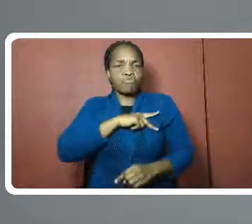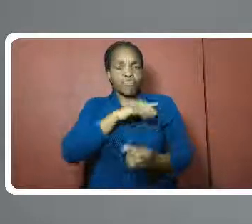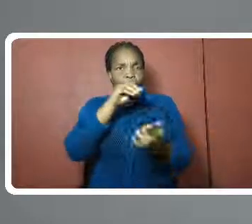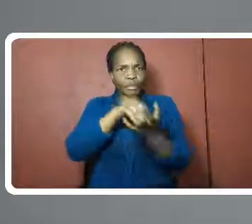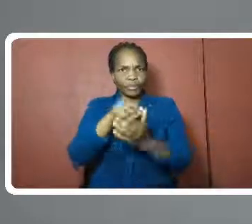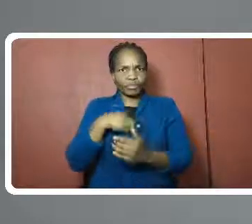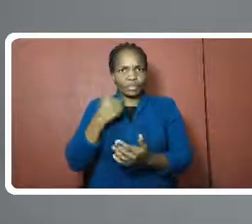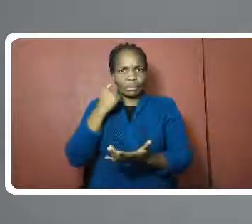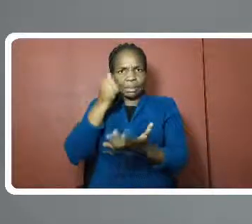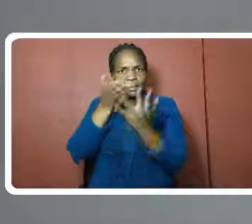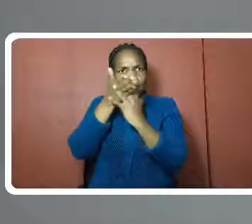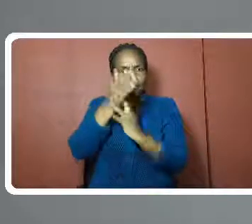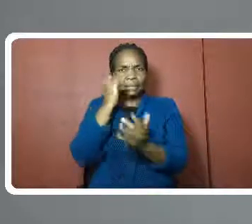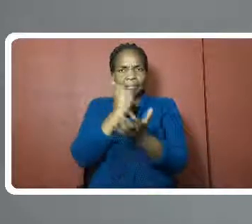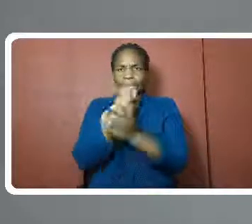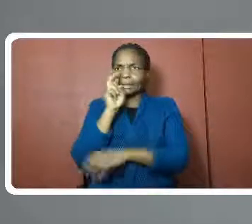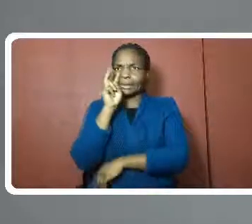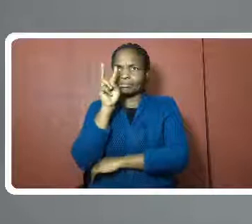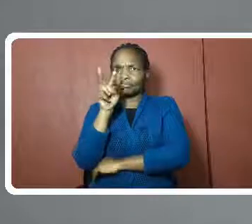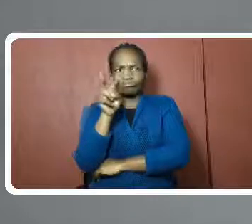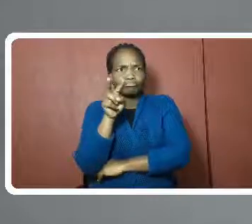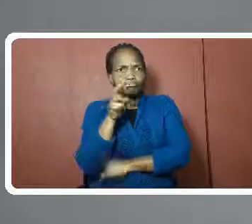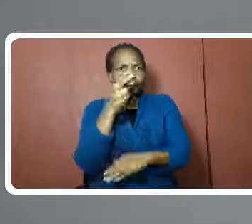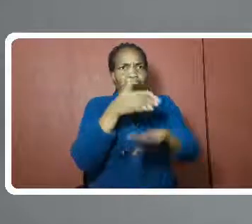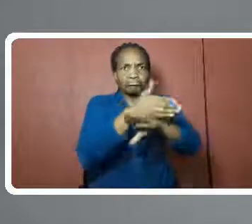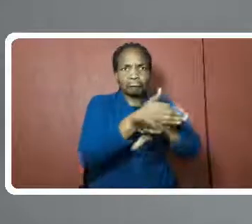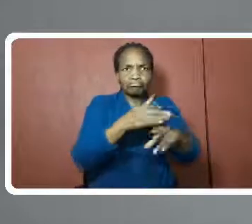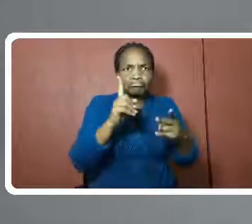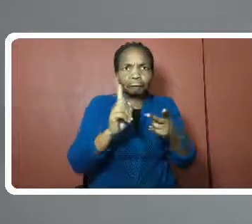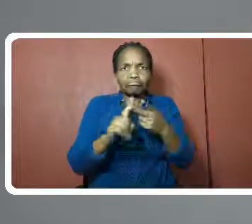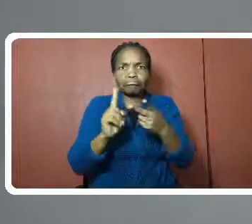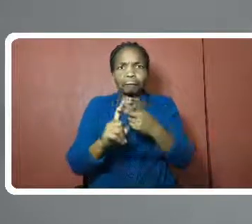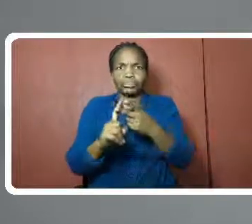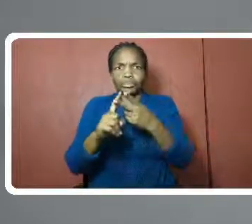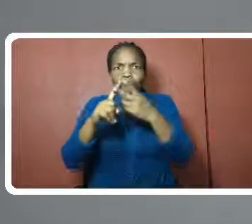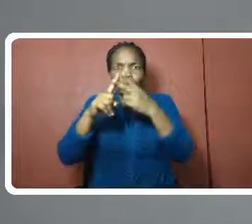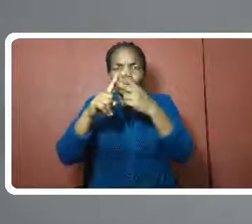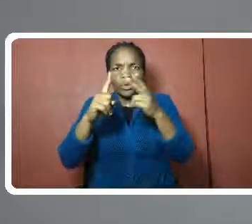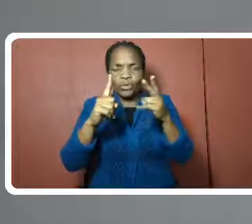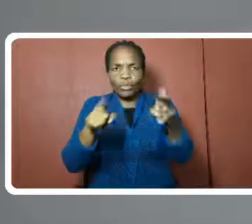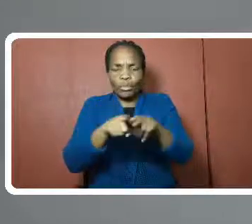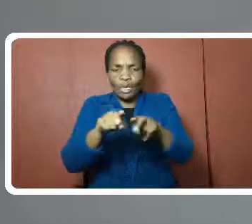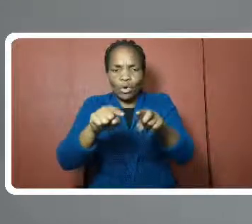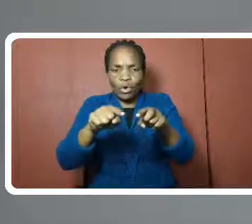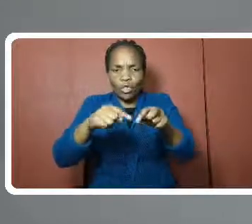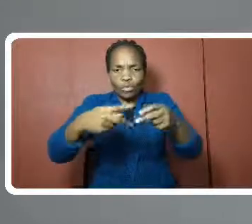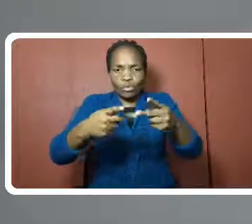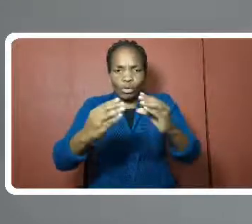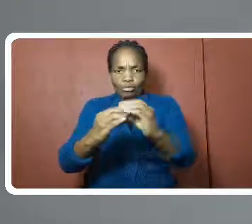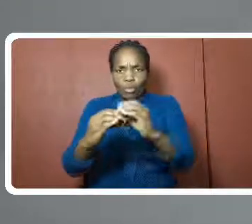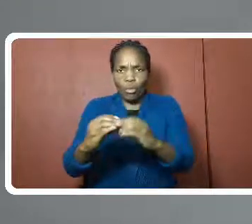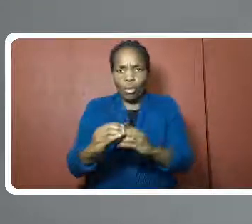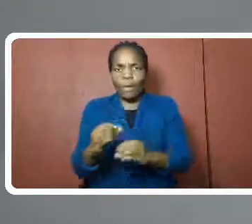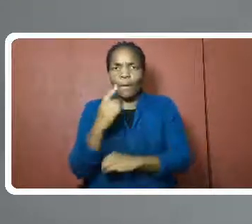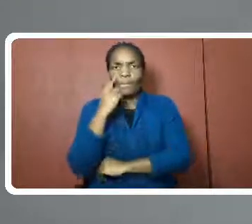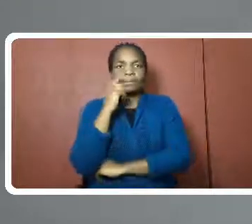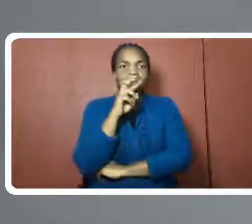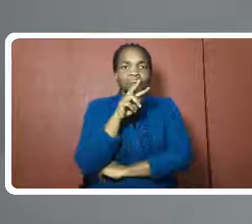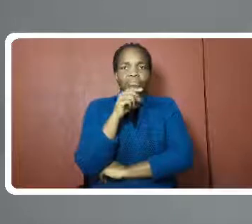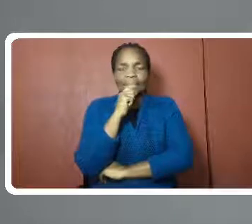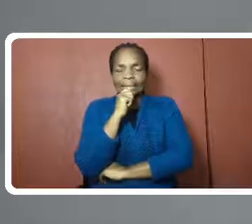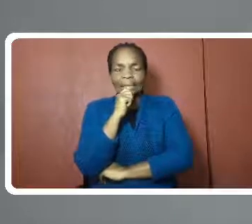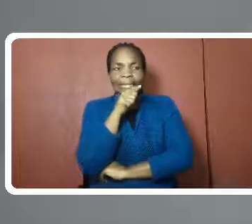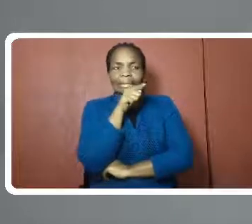some movies, carpentry, also joinery, roofing, and I actually ended up in carpentry. This was